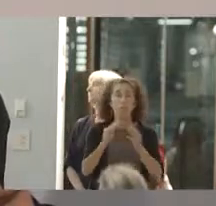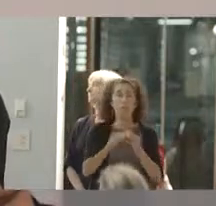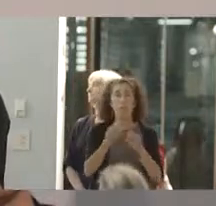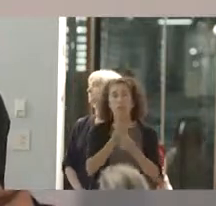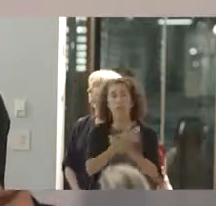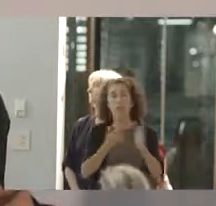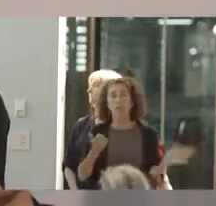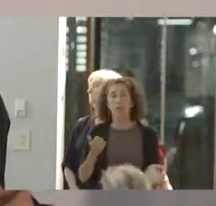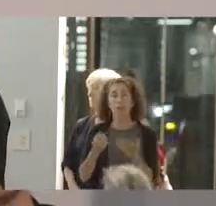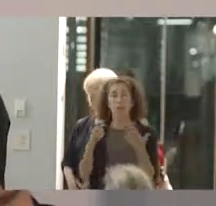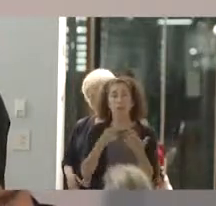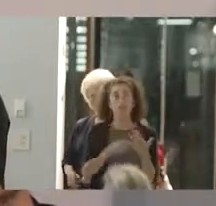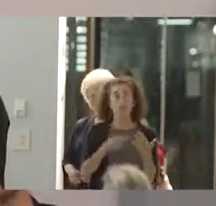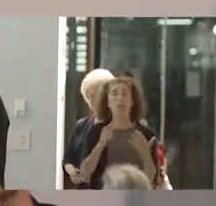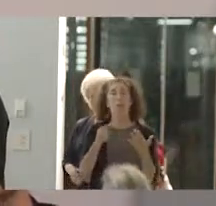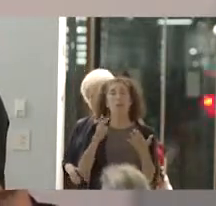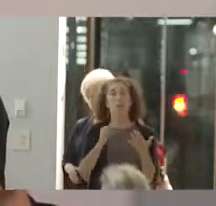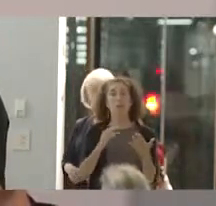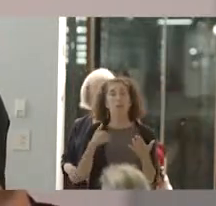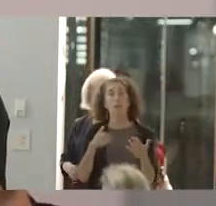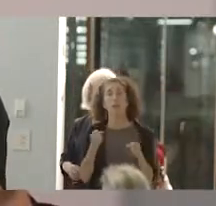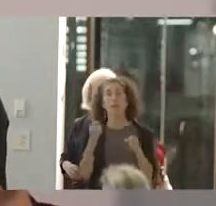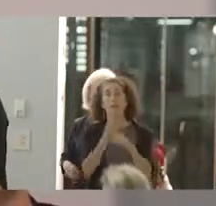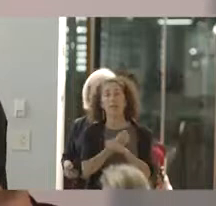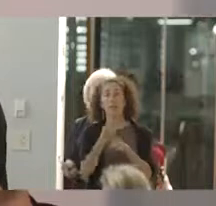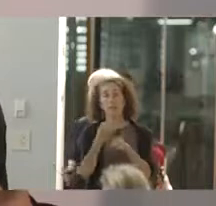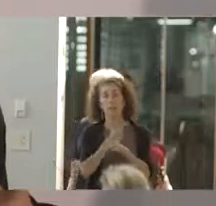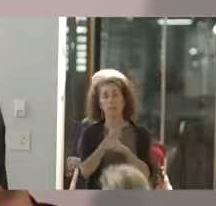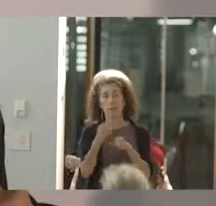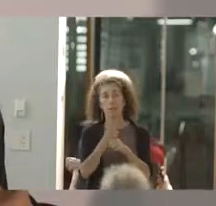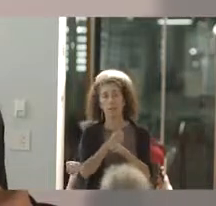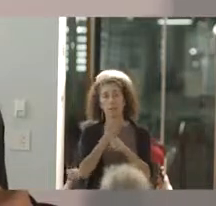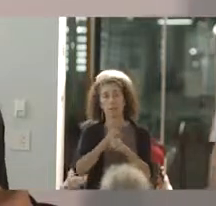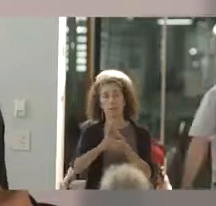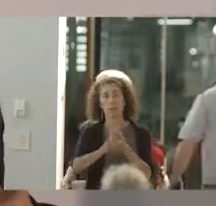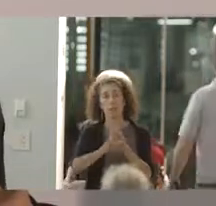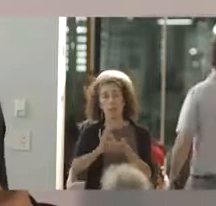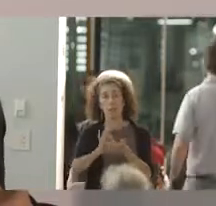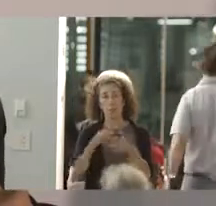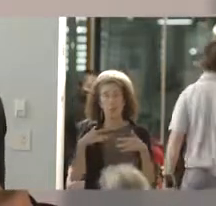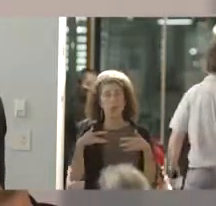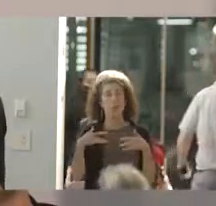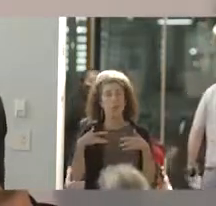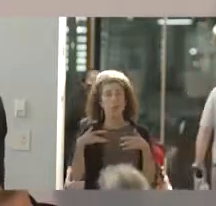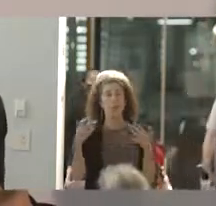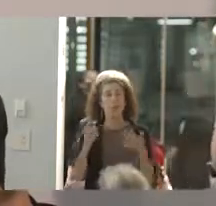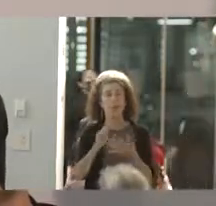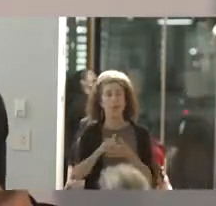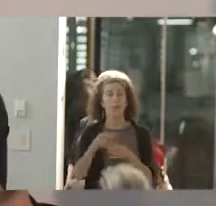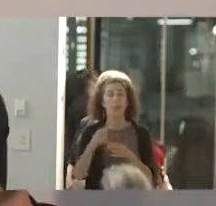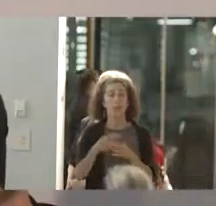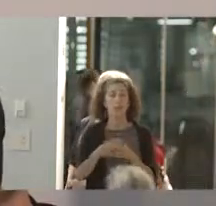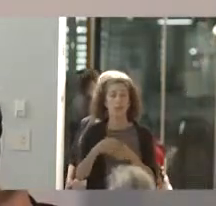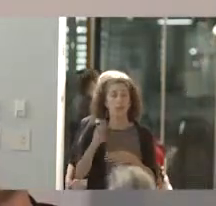come up with what they think is a statistical storm event for a certain frequency. That's what we call the base flood